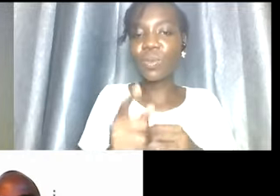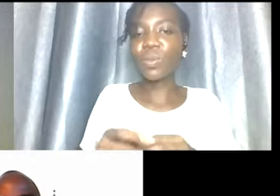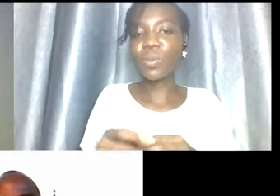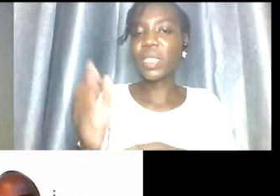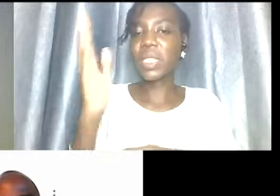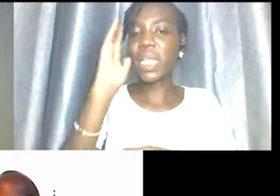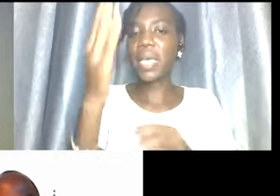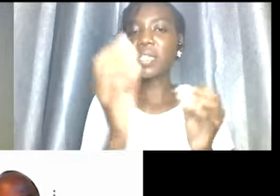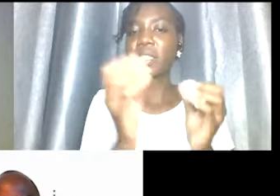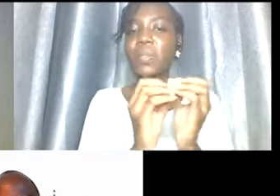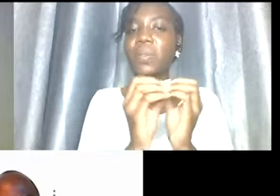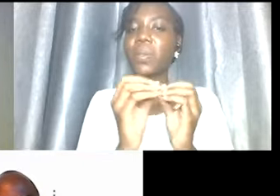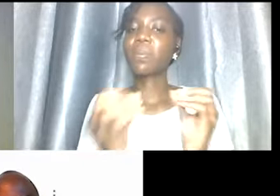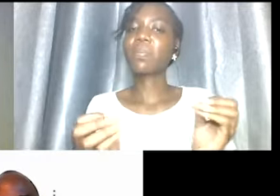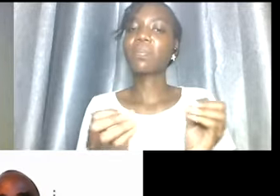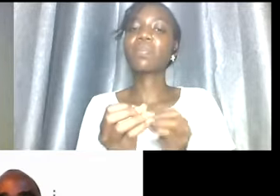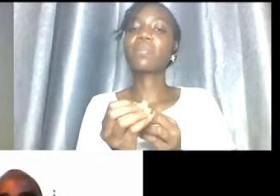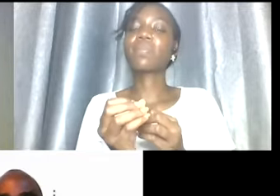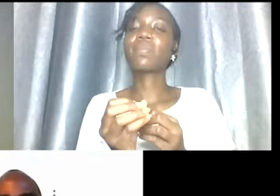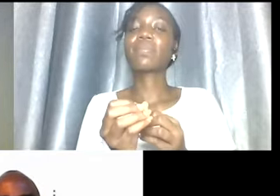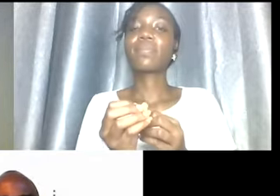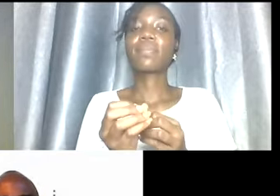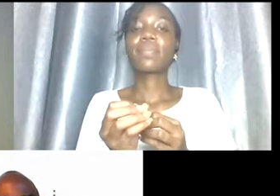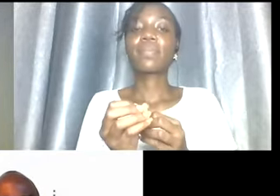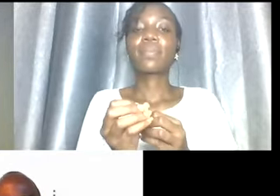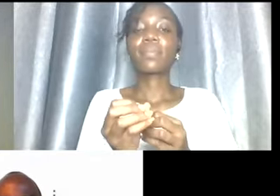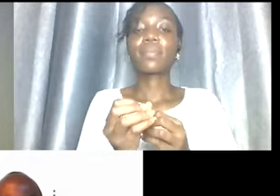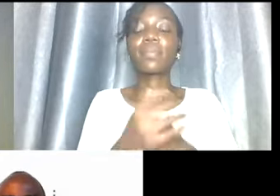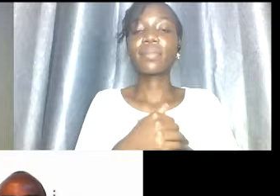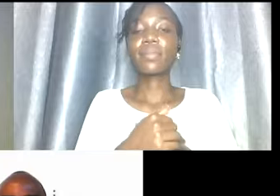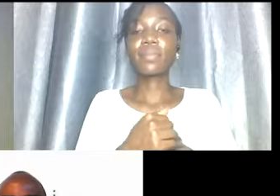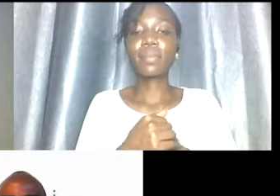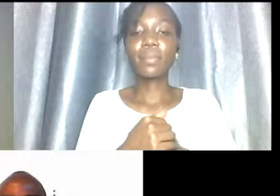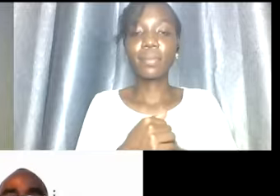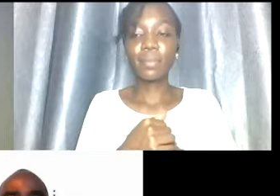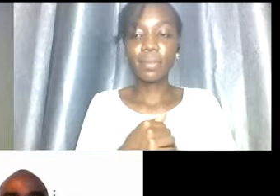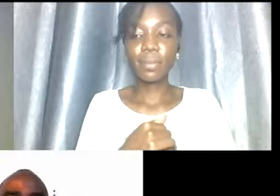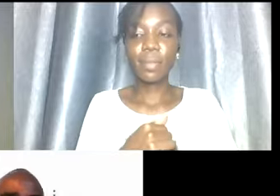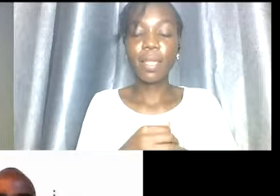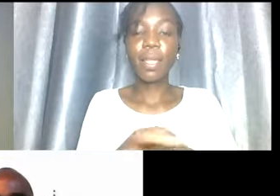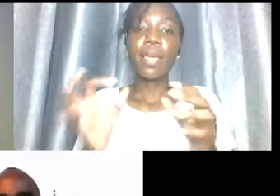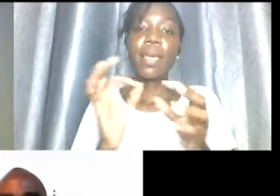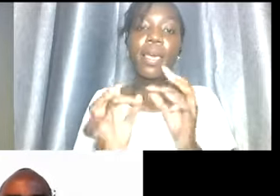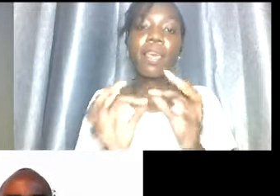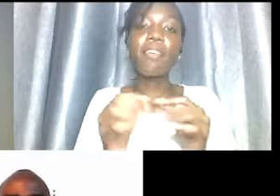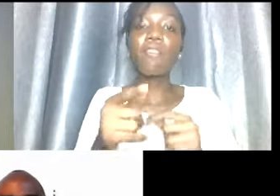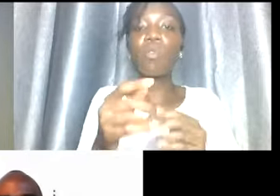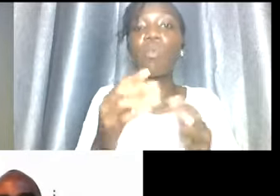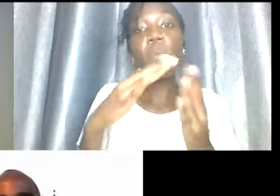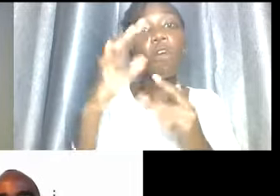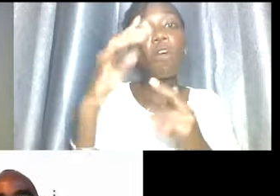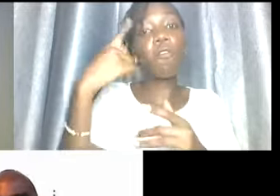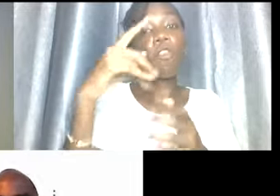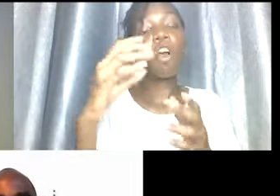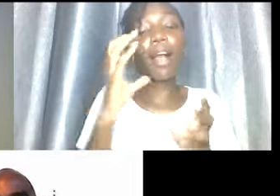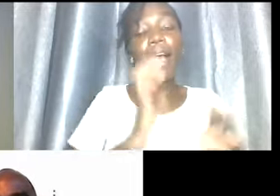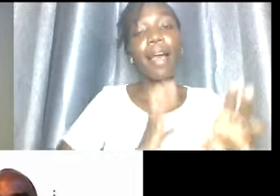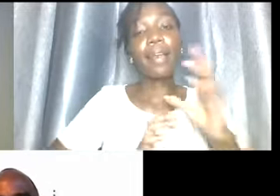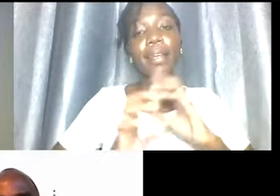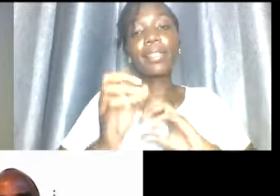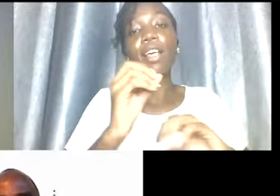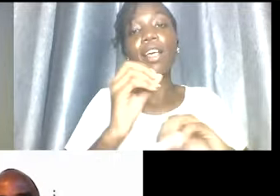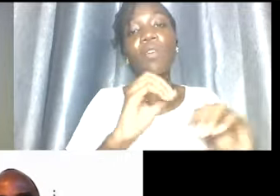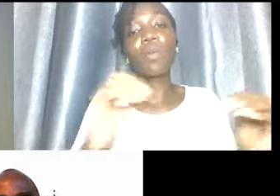your capacity is weakening. And why do I say that? If you are not one of good character, persons will not deal with